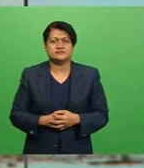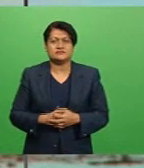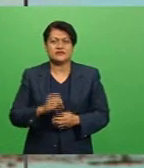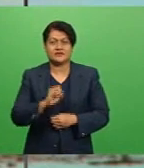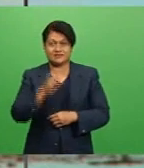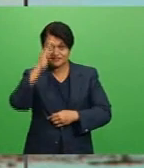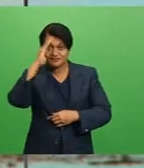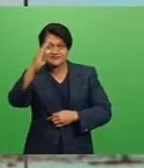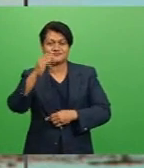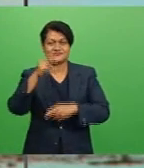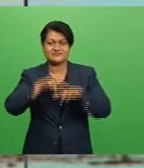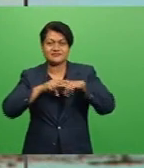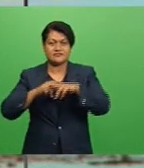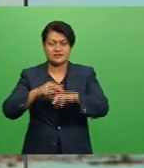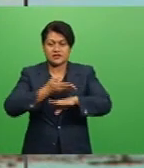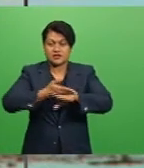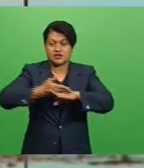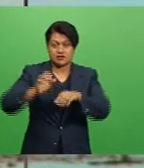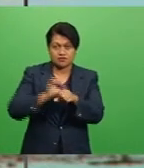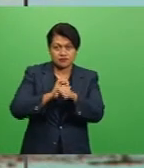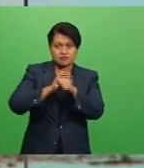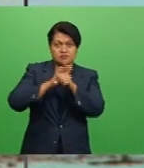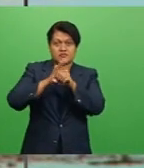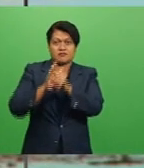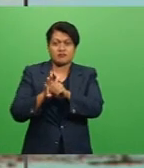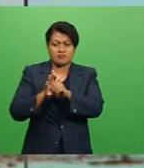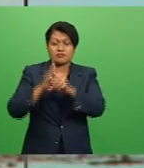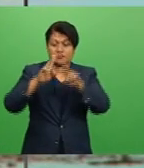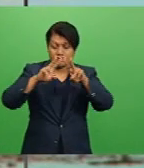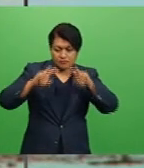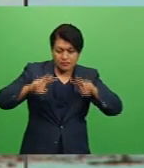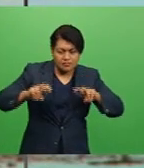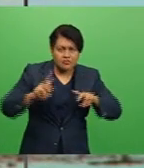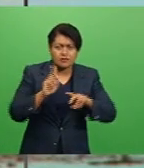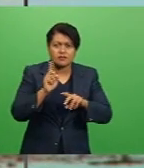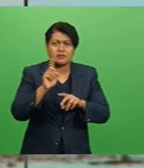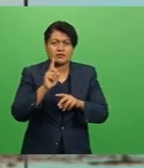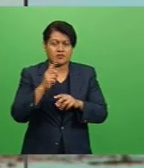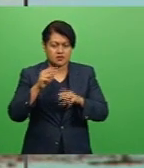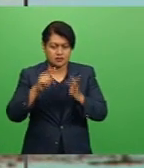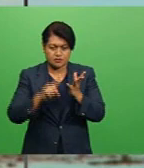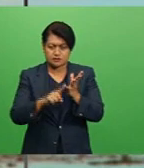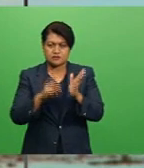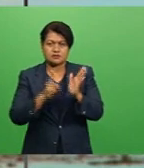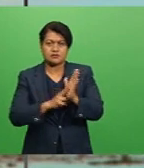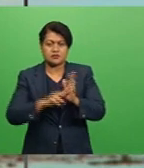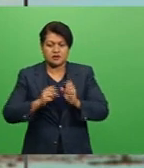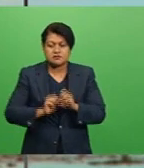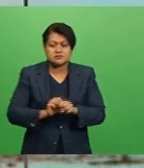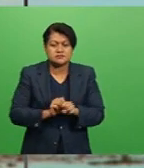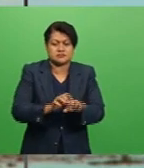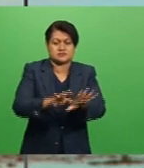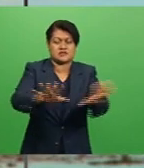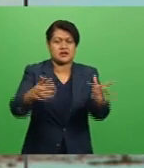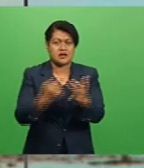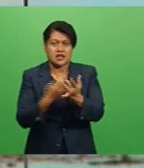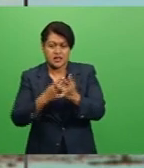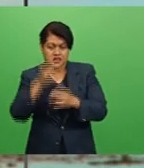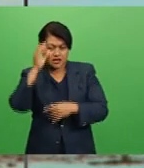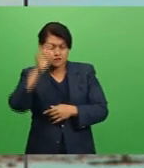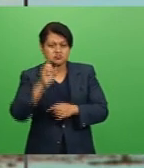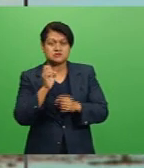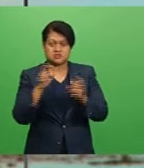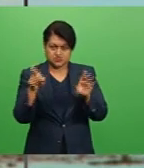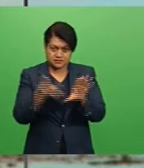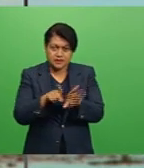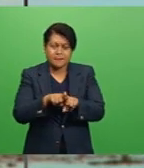Pulawanaka, Fiji. The new COVID-19 variant discovered in the United Kingdom and which has spread to other countries including Australia is likely